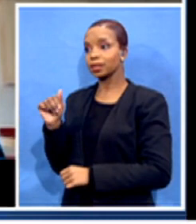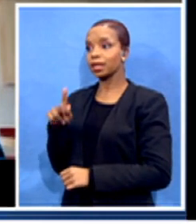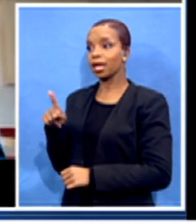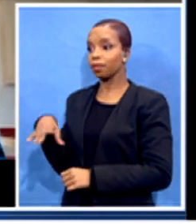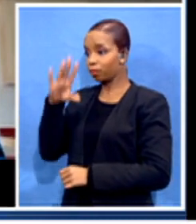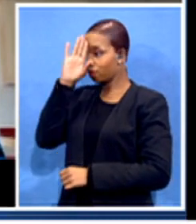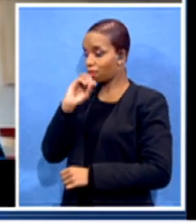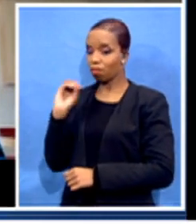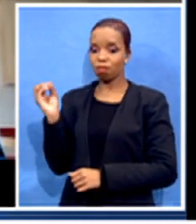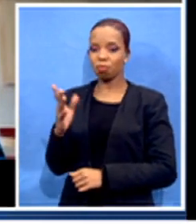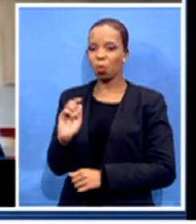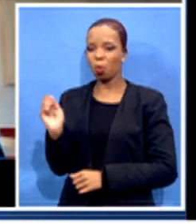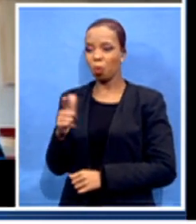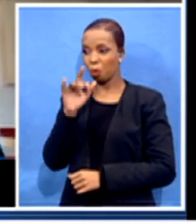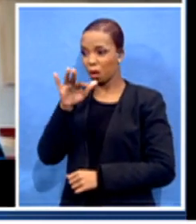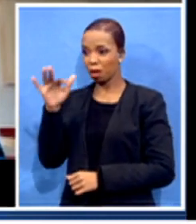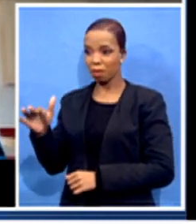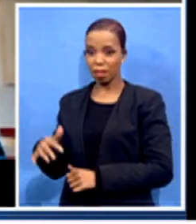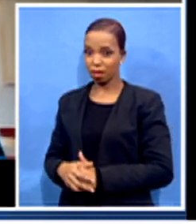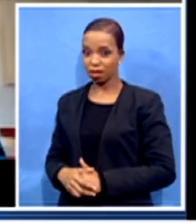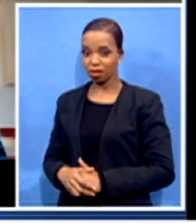people that they've been infected by one person?